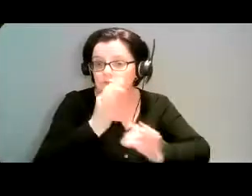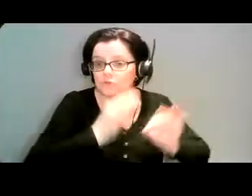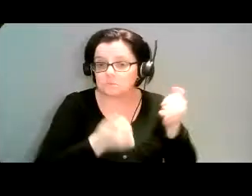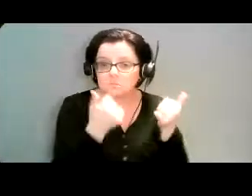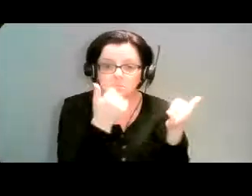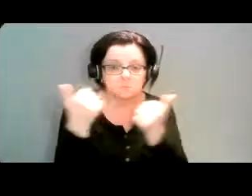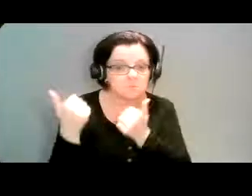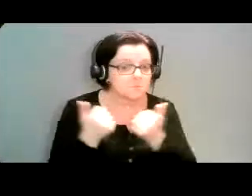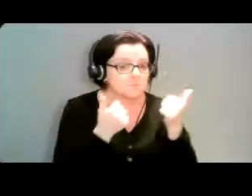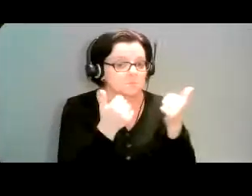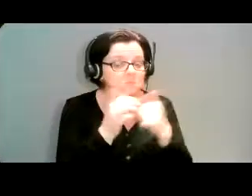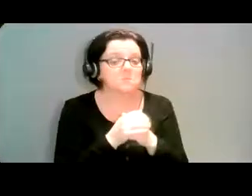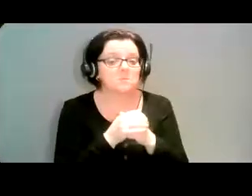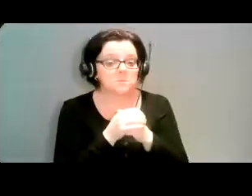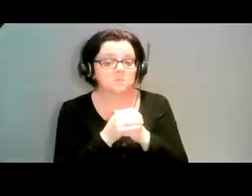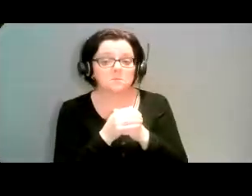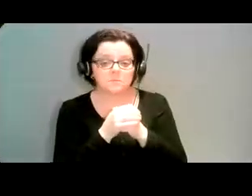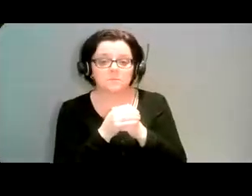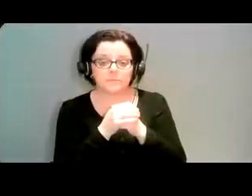that okay?